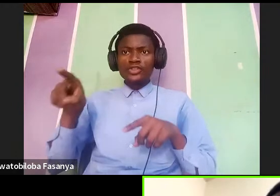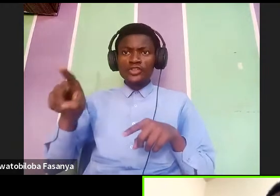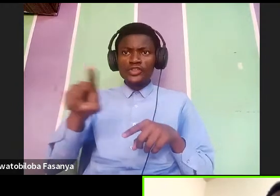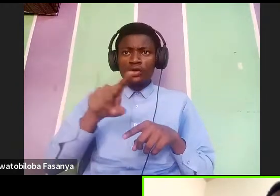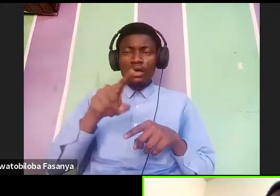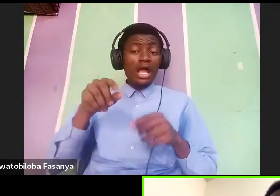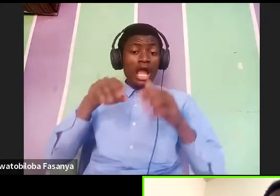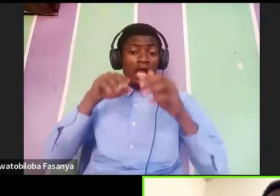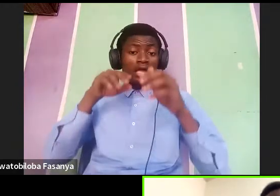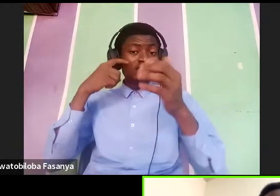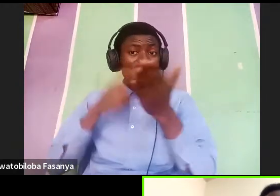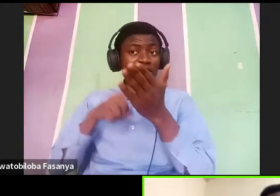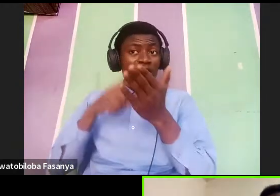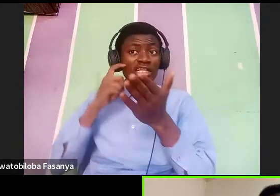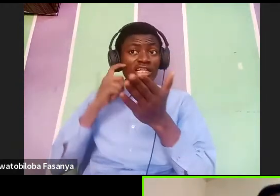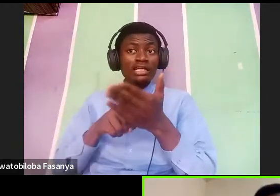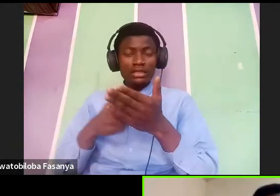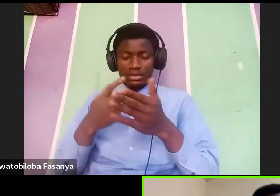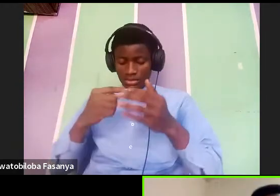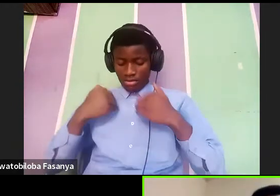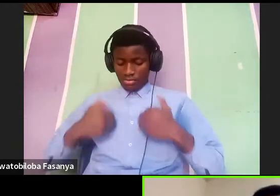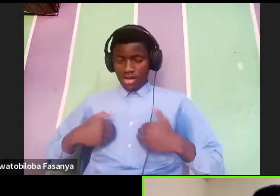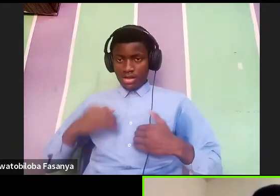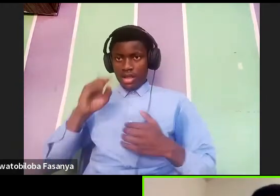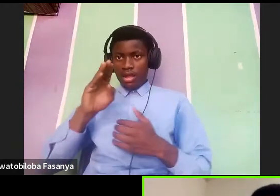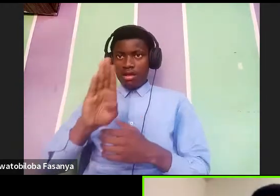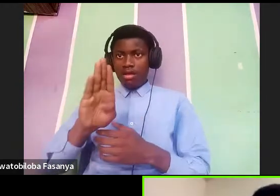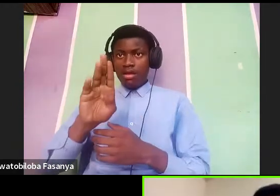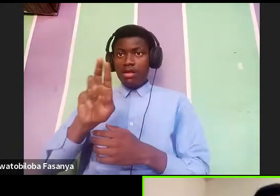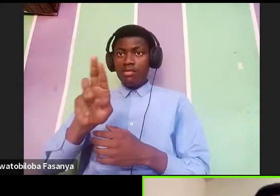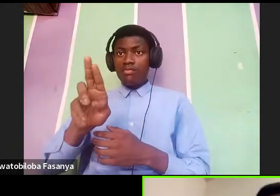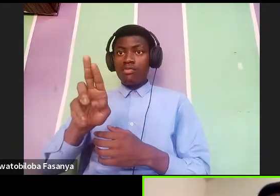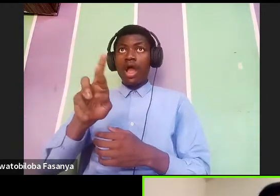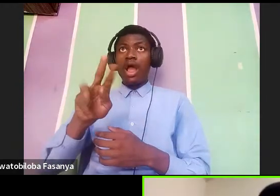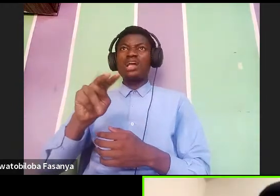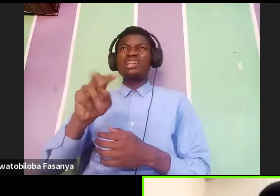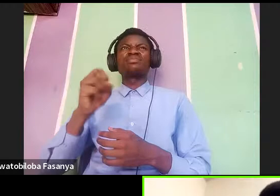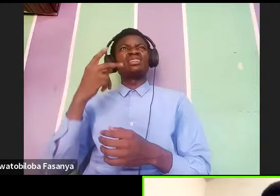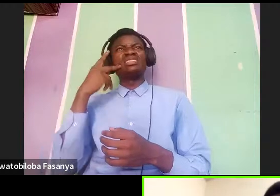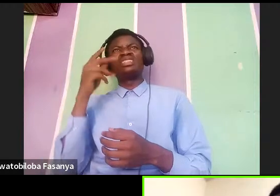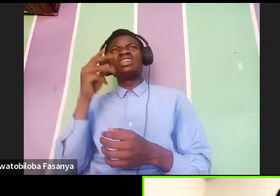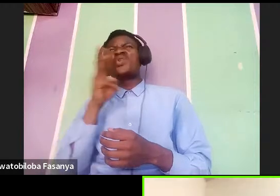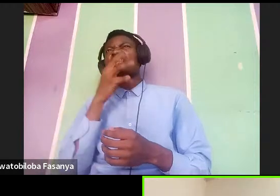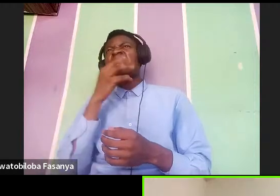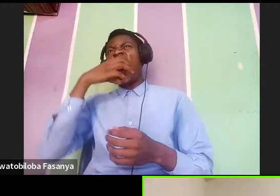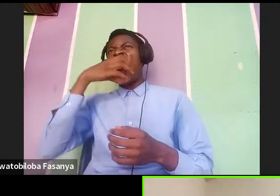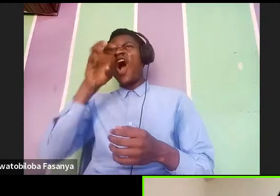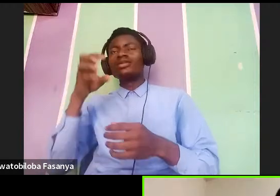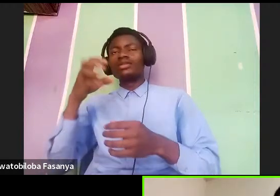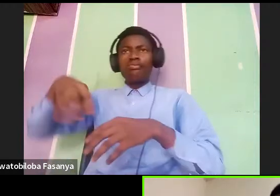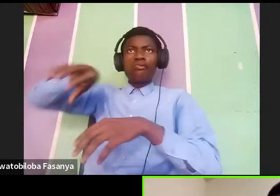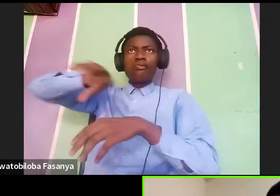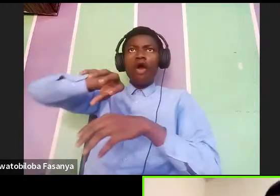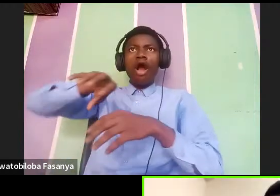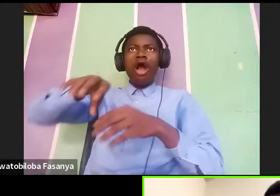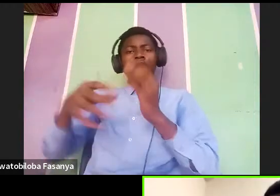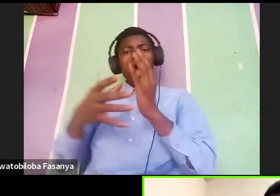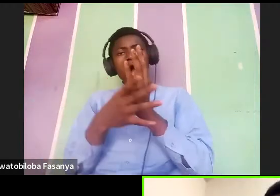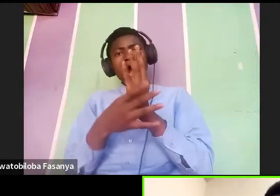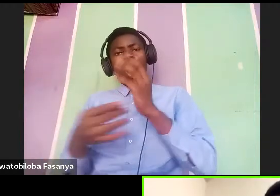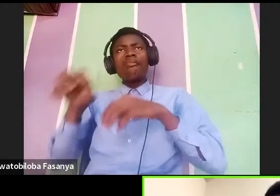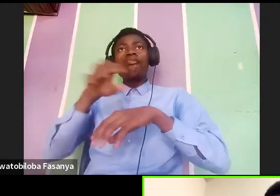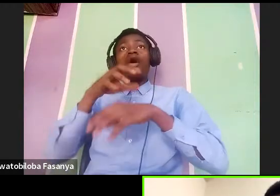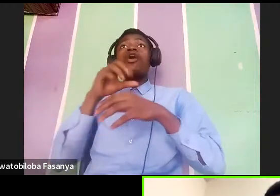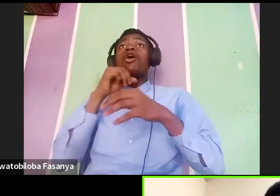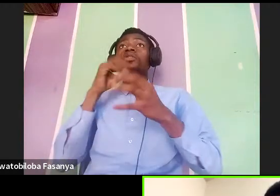the burn is not so bad, so if it doesn't affect vital or key areas, like the genitals, the face, areas